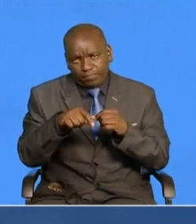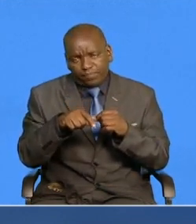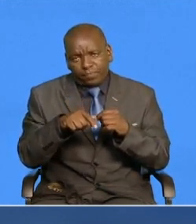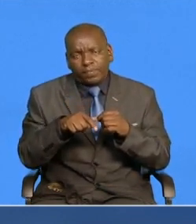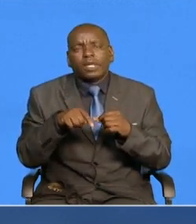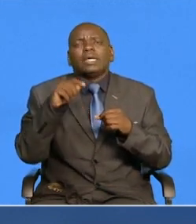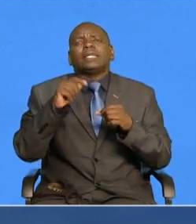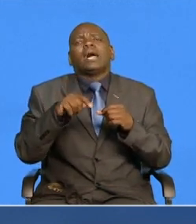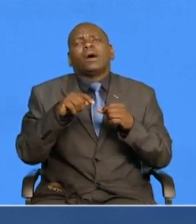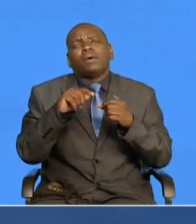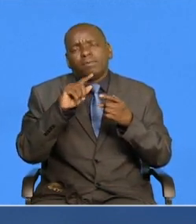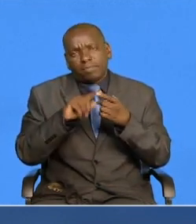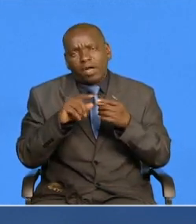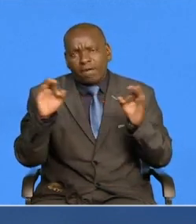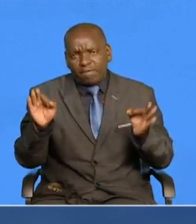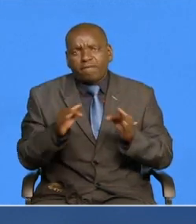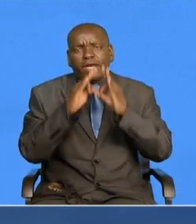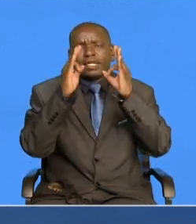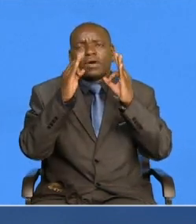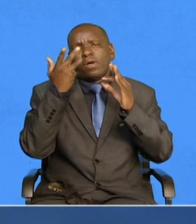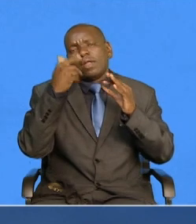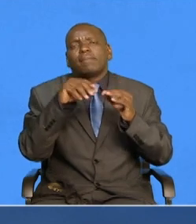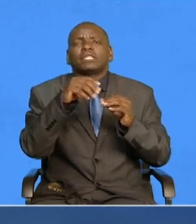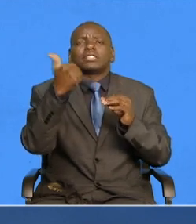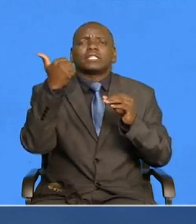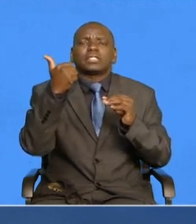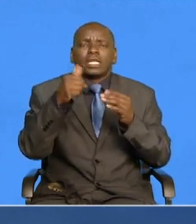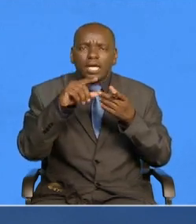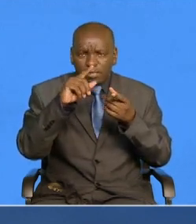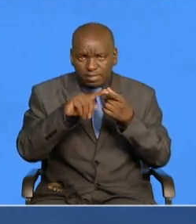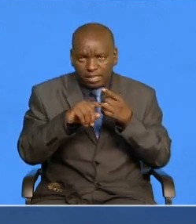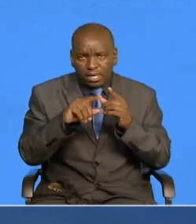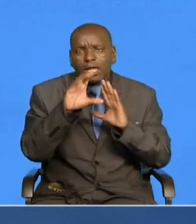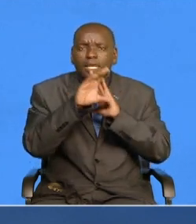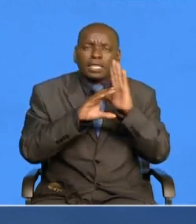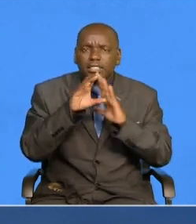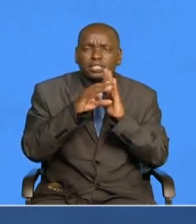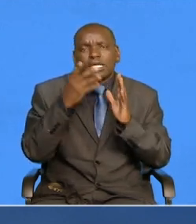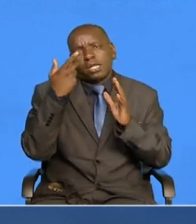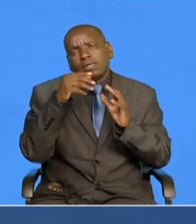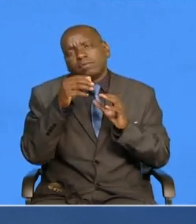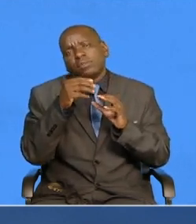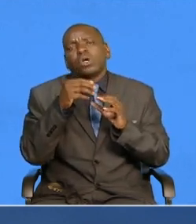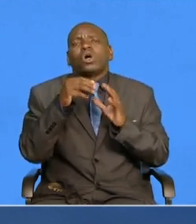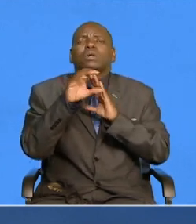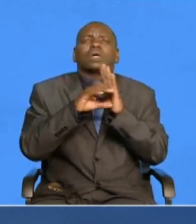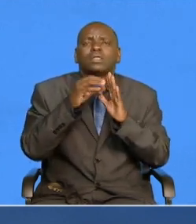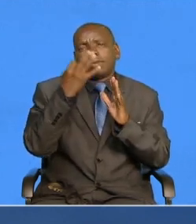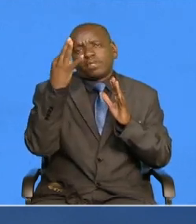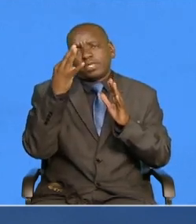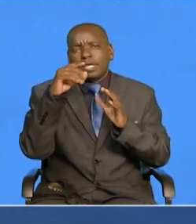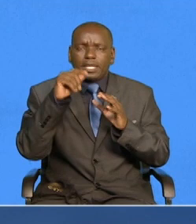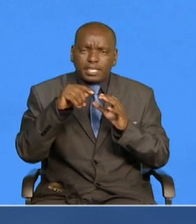approach. And of course, the final point, number 6, consider countries in level 3, situational level